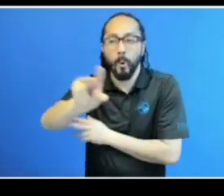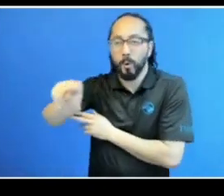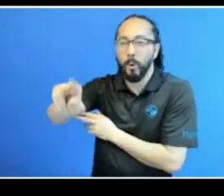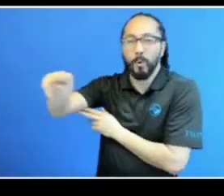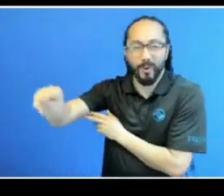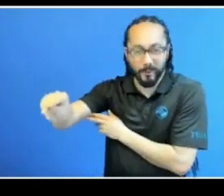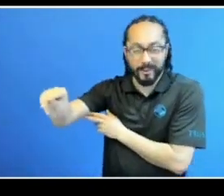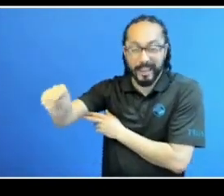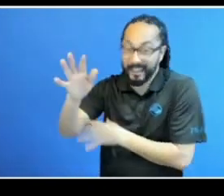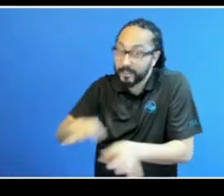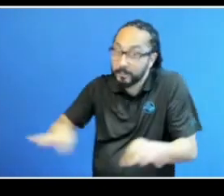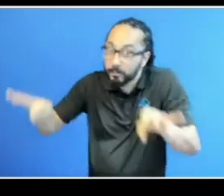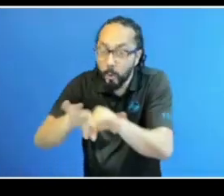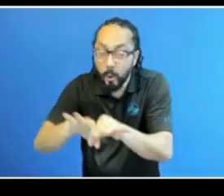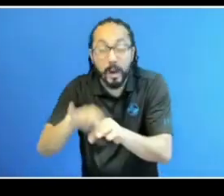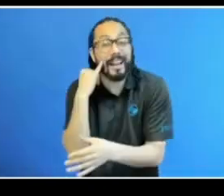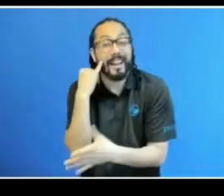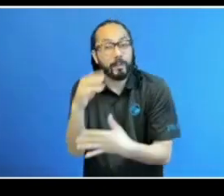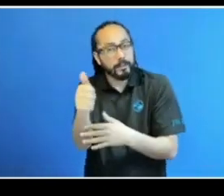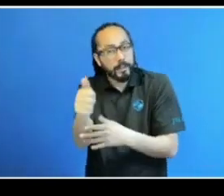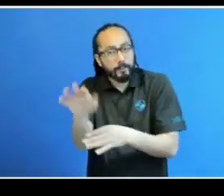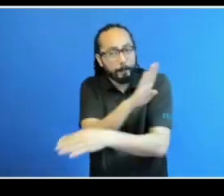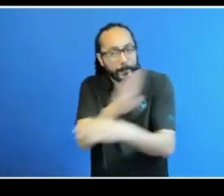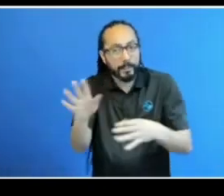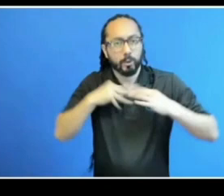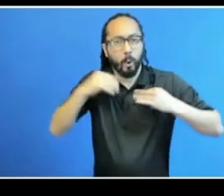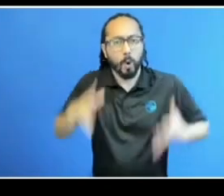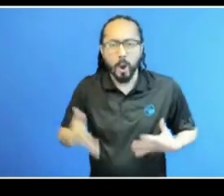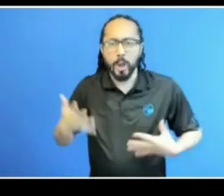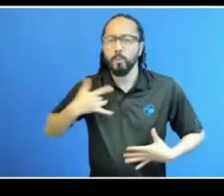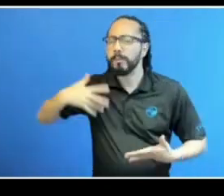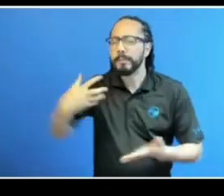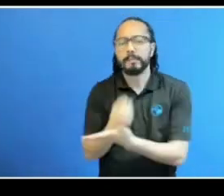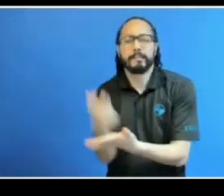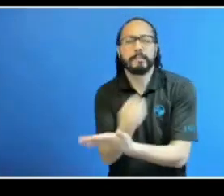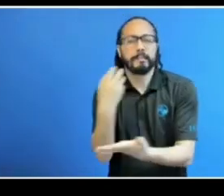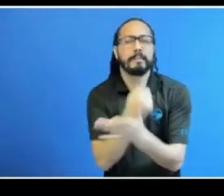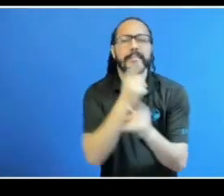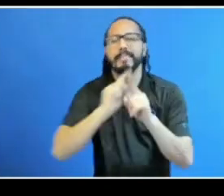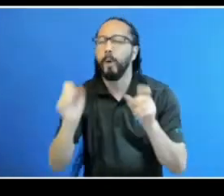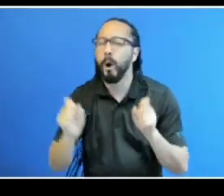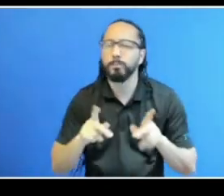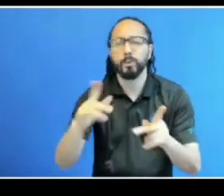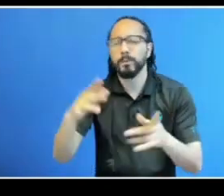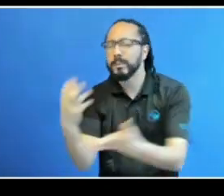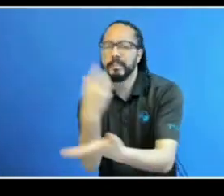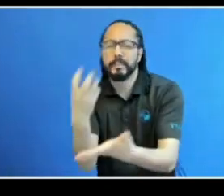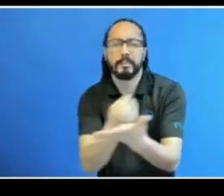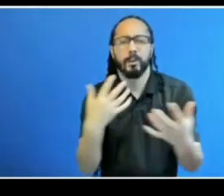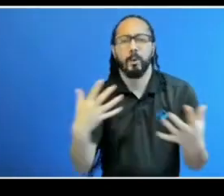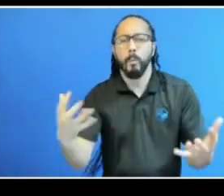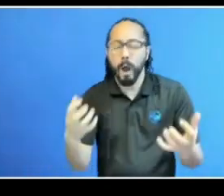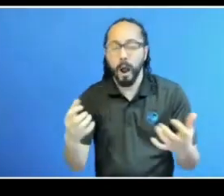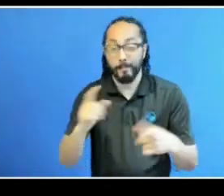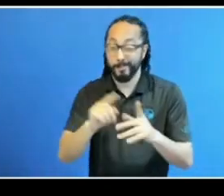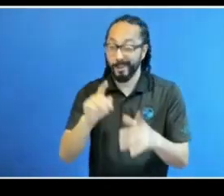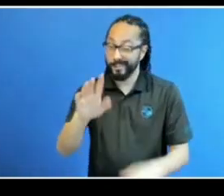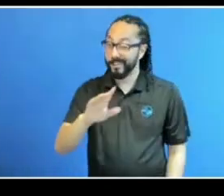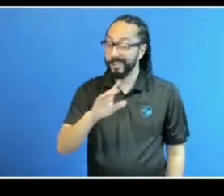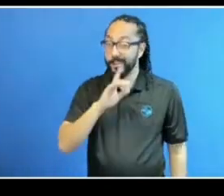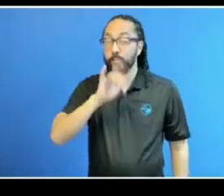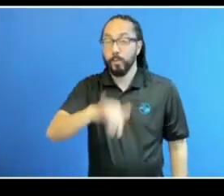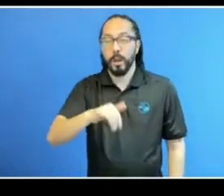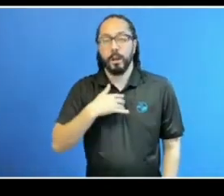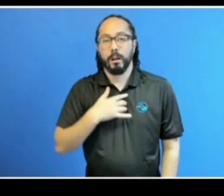business owner, you want to sometimes take on every opportunity. And I've had to really, with the support of